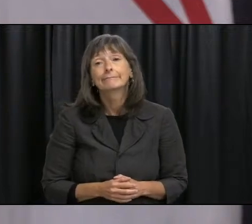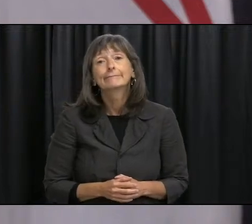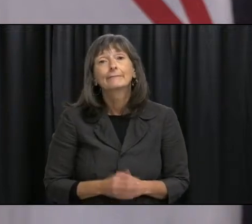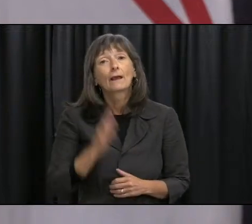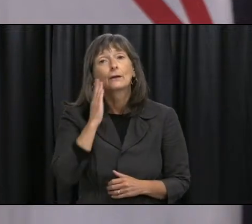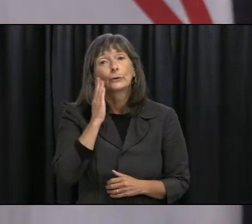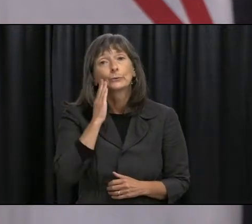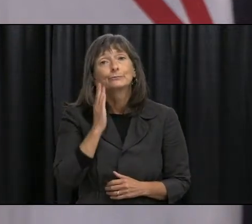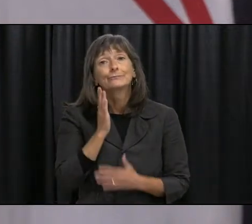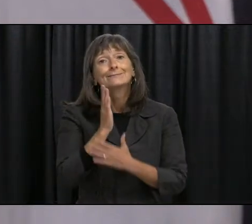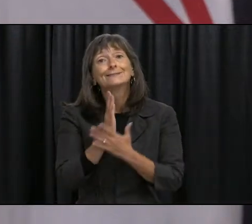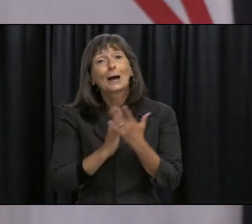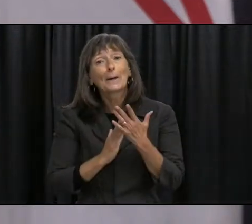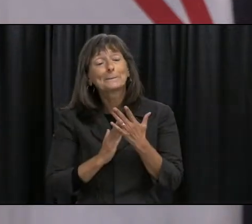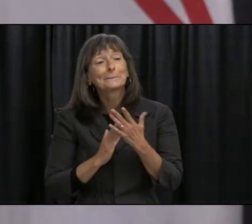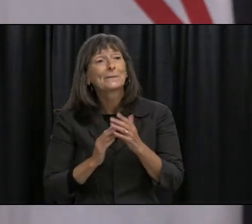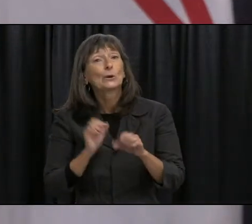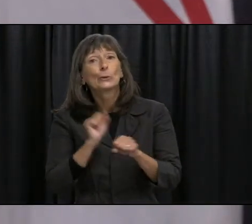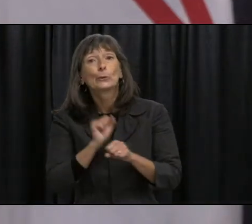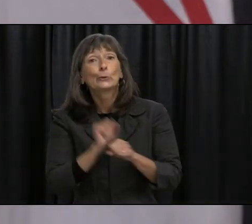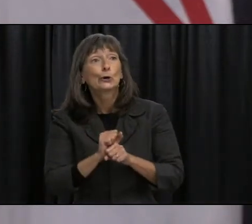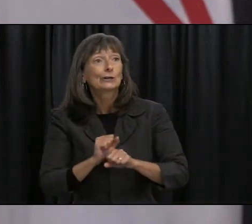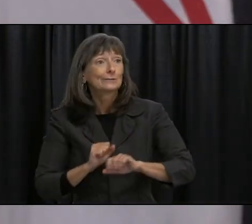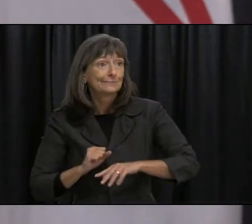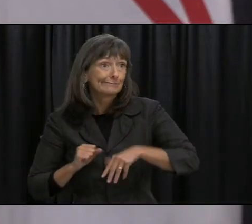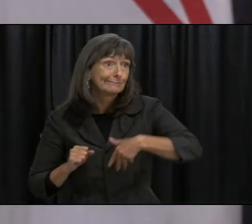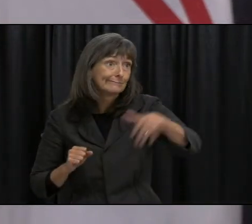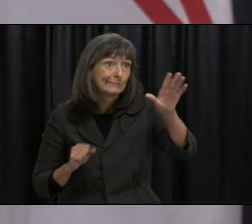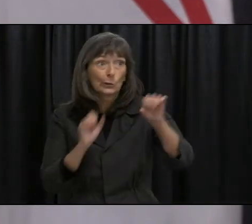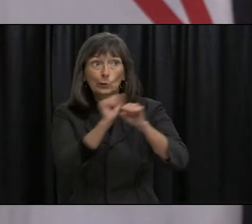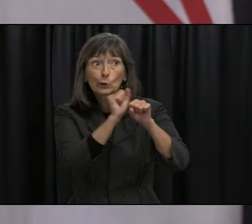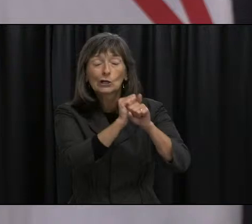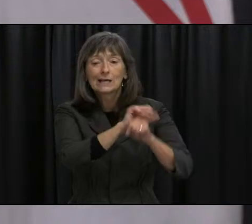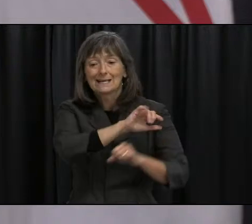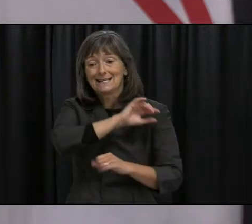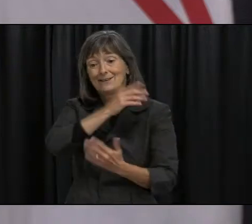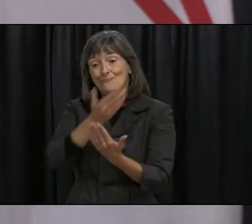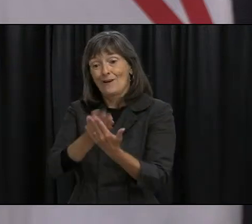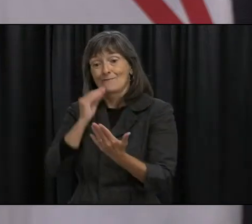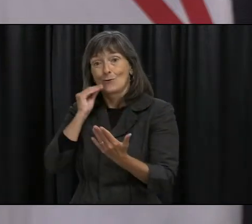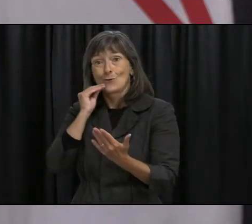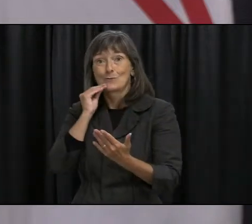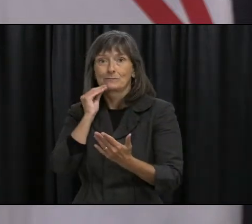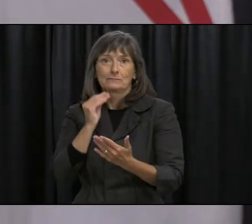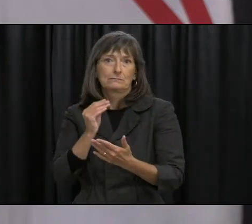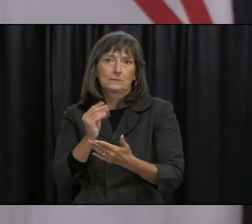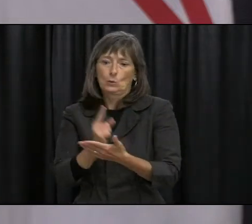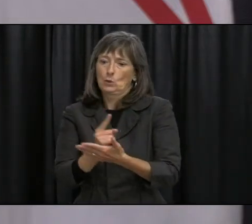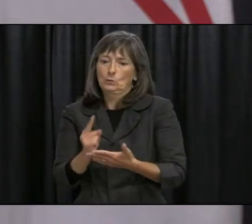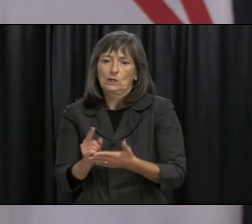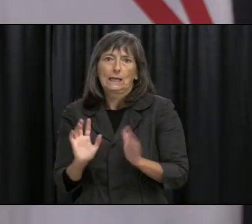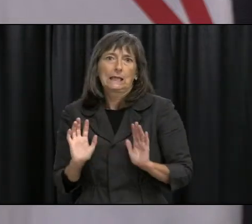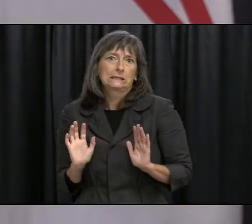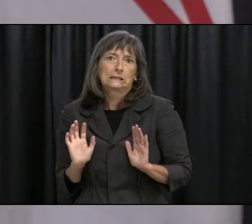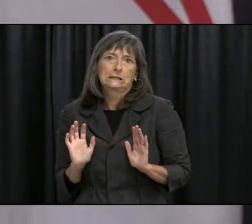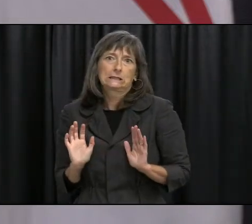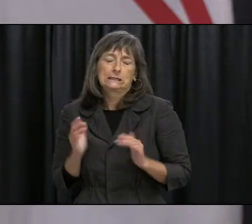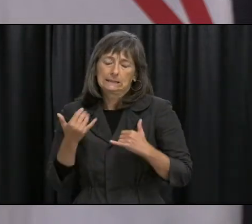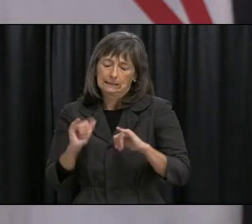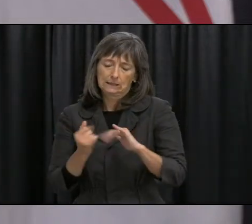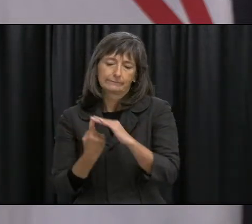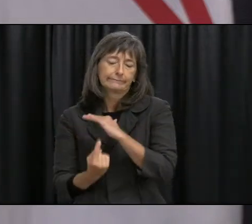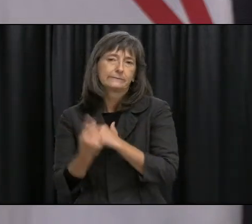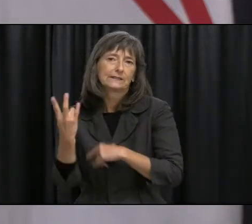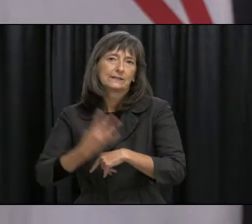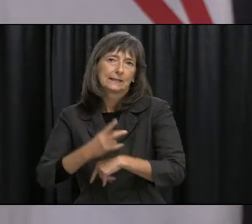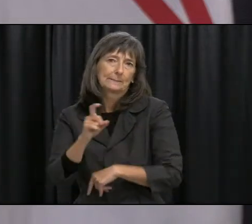there are people who work less, who are home for shorter periods of time. And we hope that with